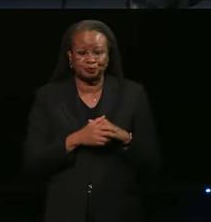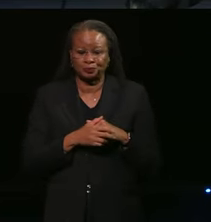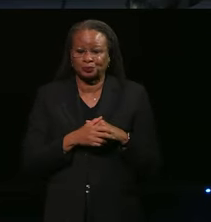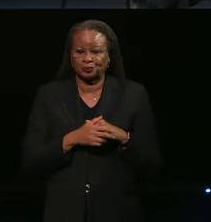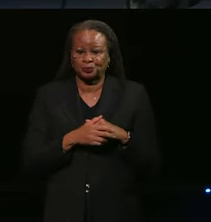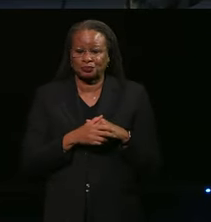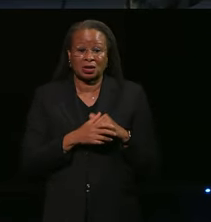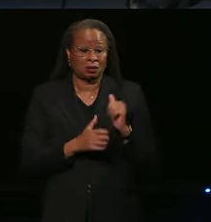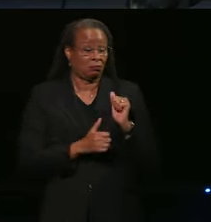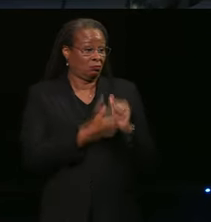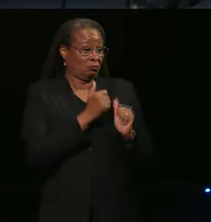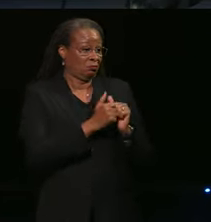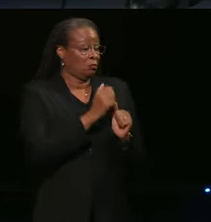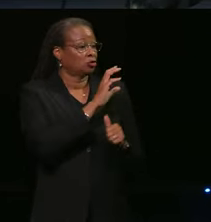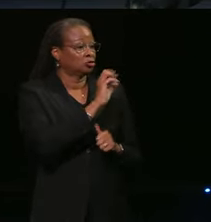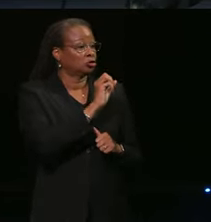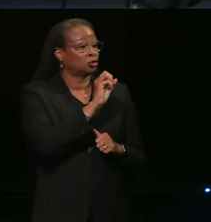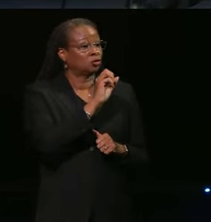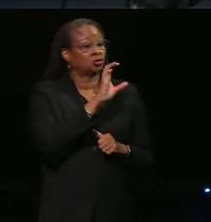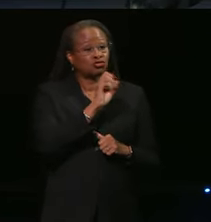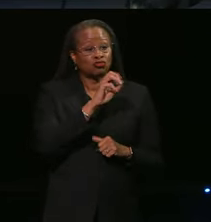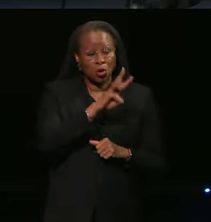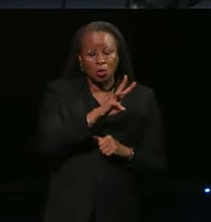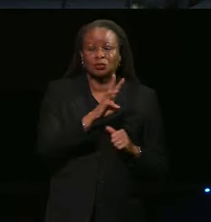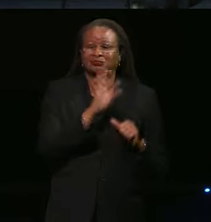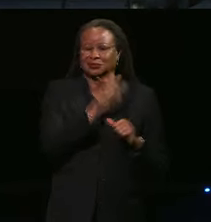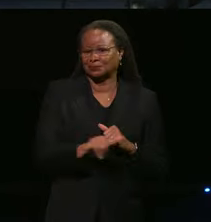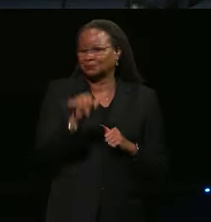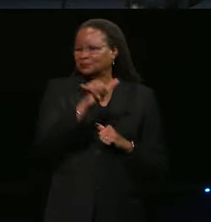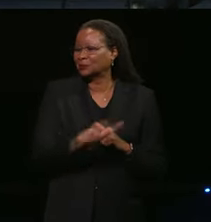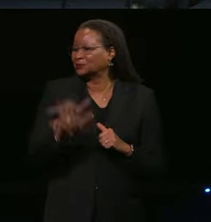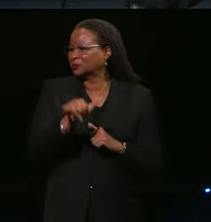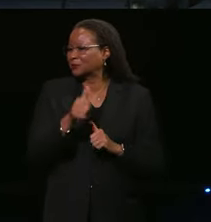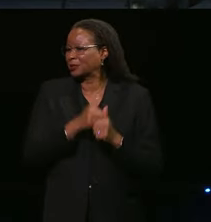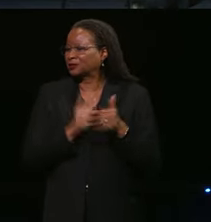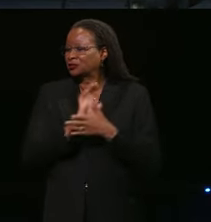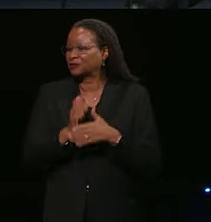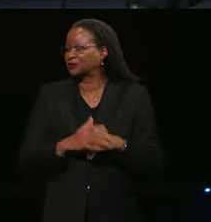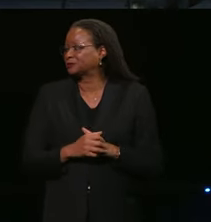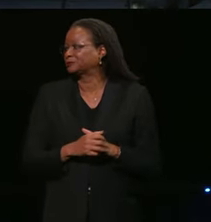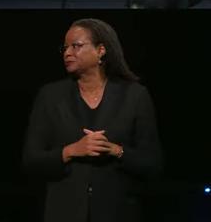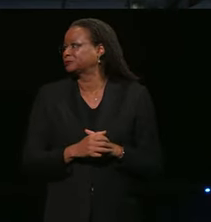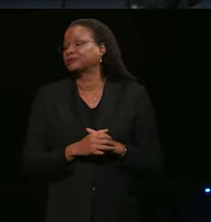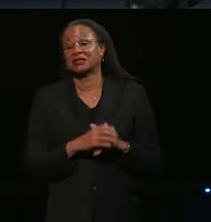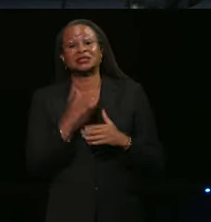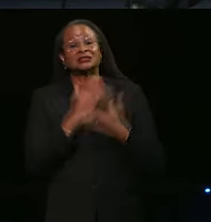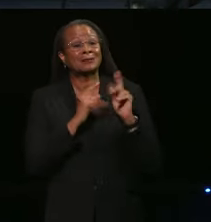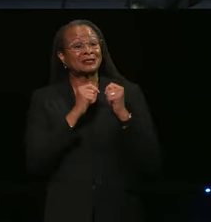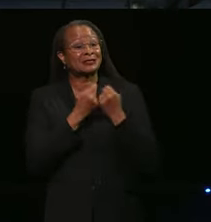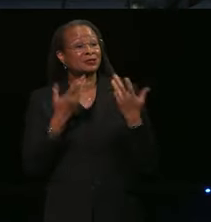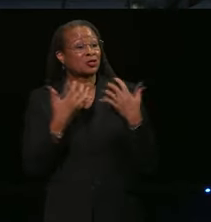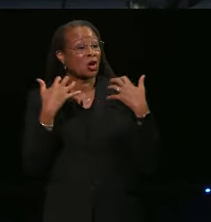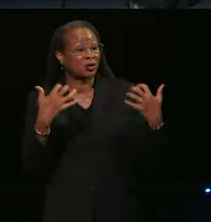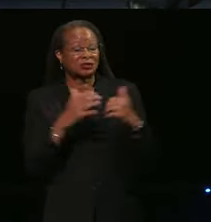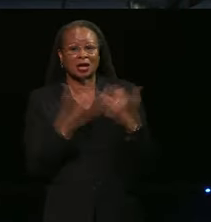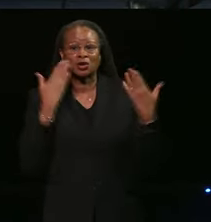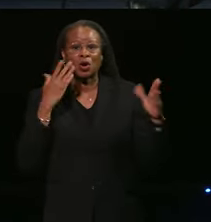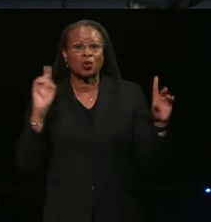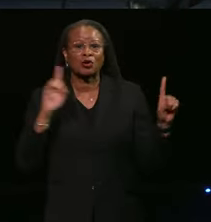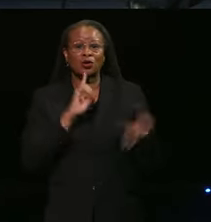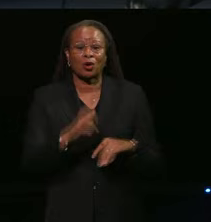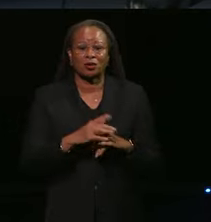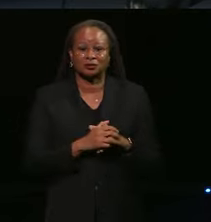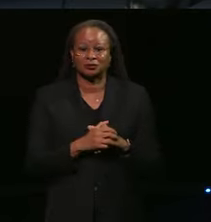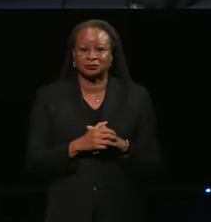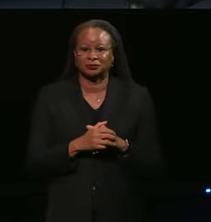crew, most of the crew keep working with him over and over. In fact, I think I have some of the team in the audience today, so I don't know where you all are. I certainly